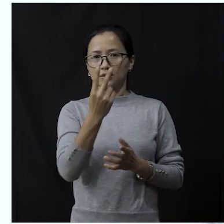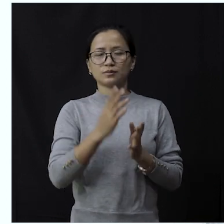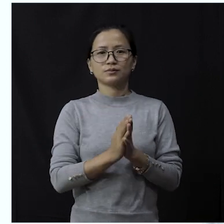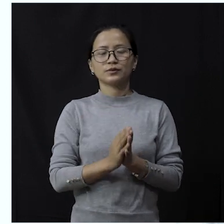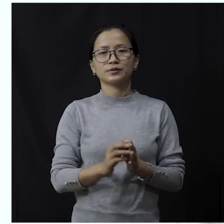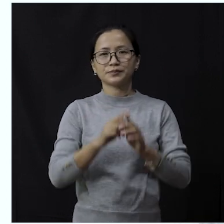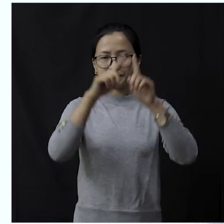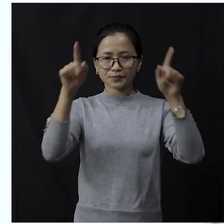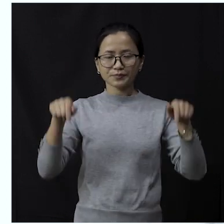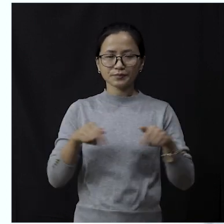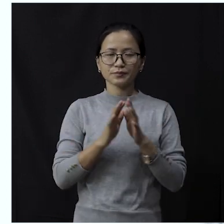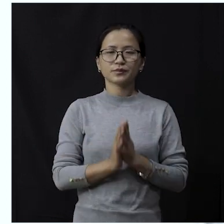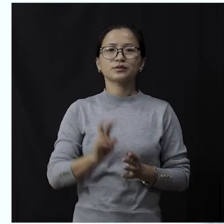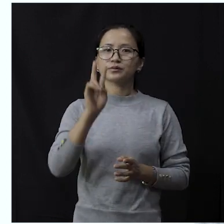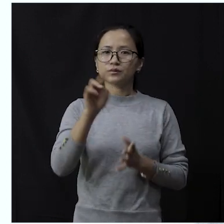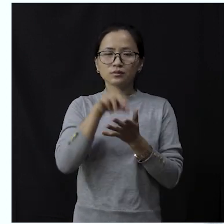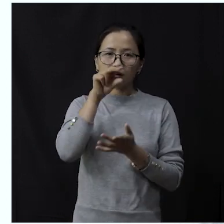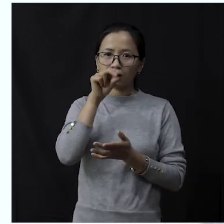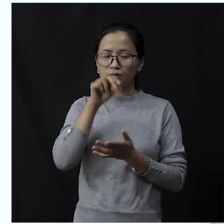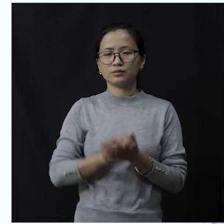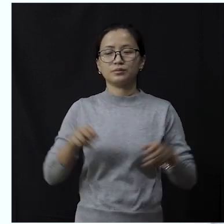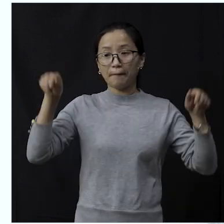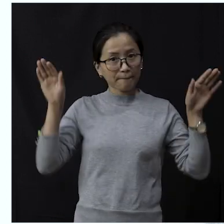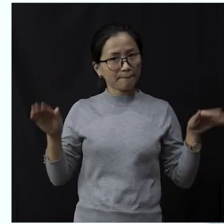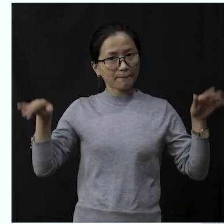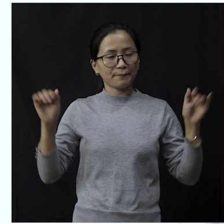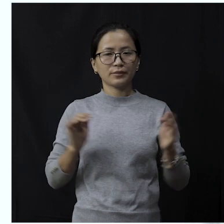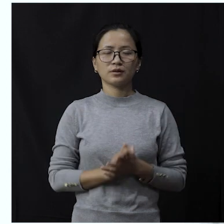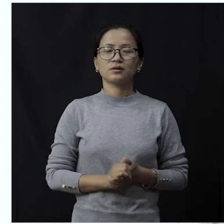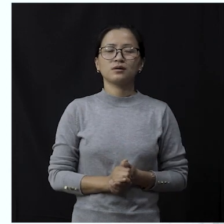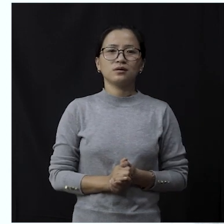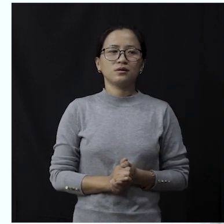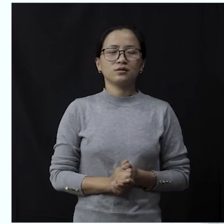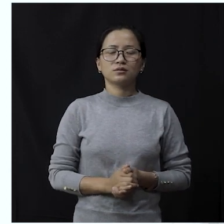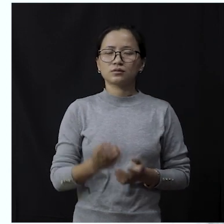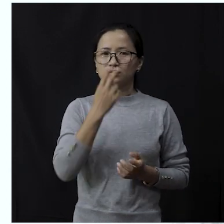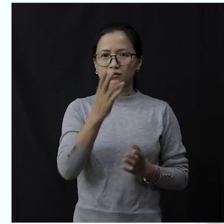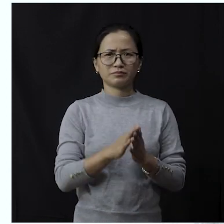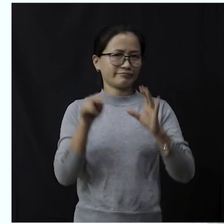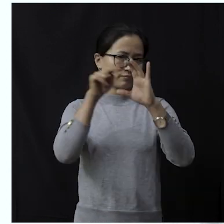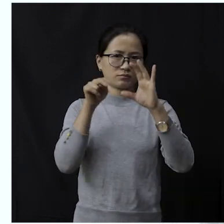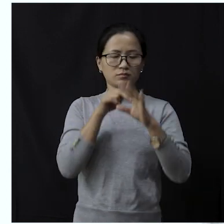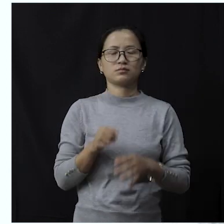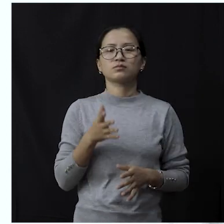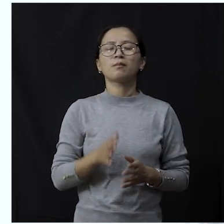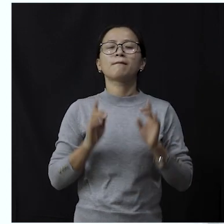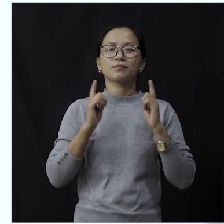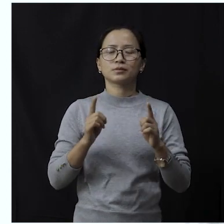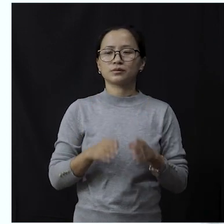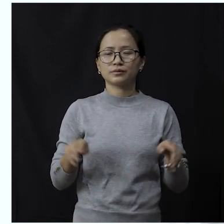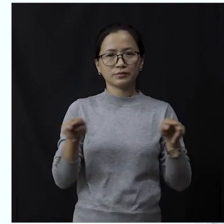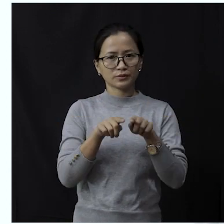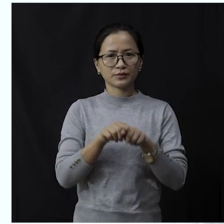of two hornbills that are flying here. We don't see the videos, but they must be fluttering their wings